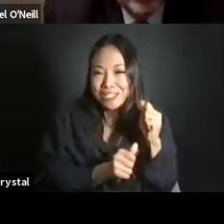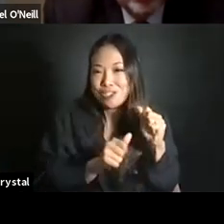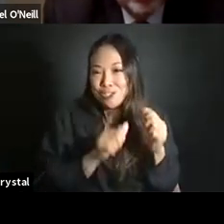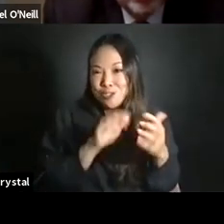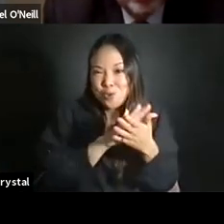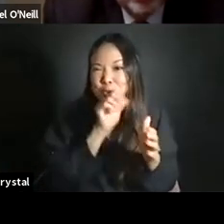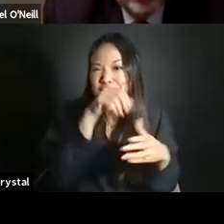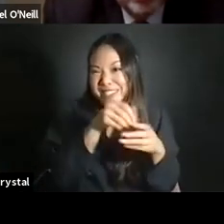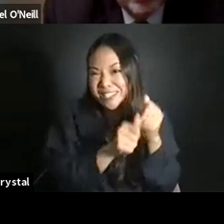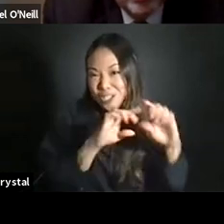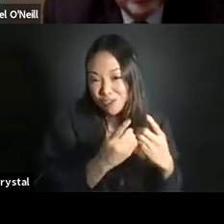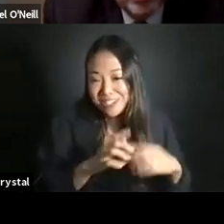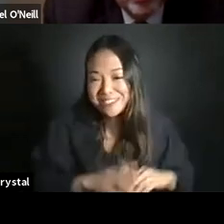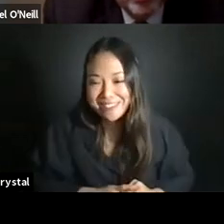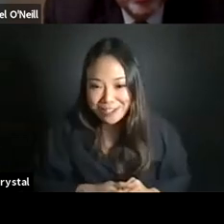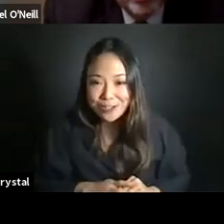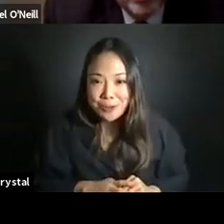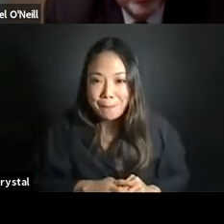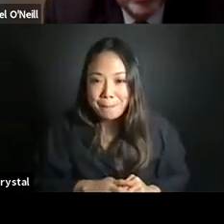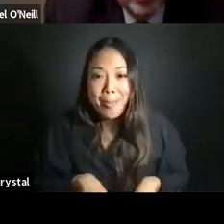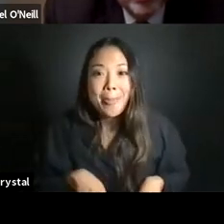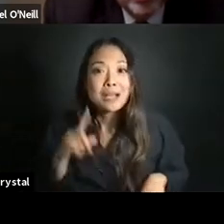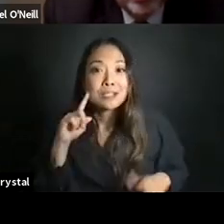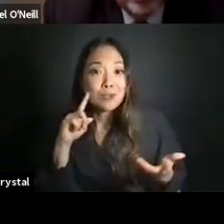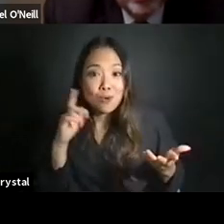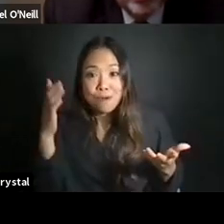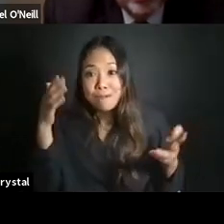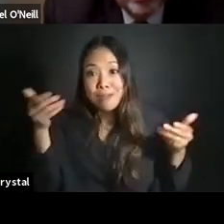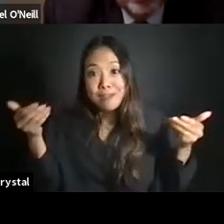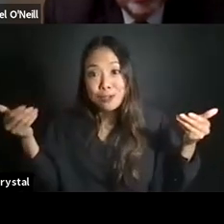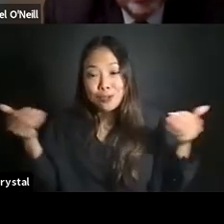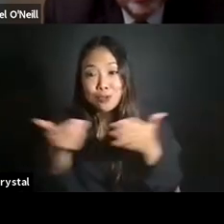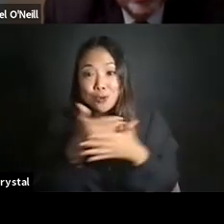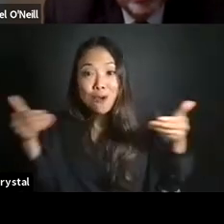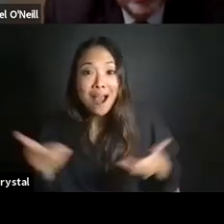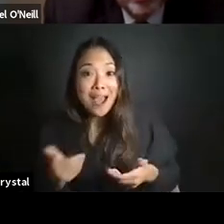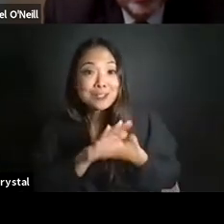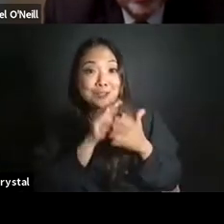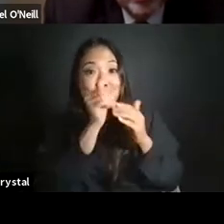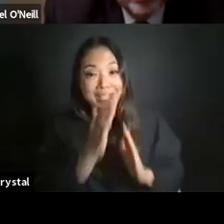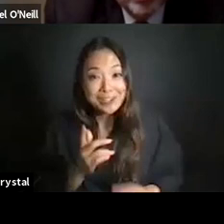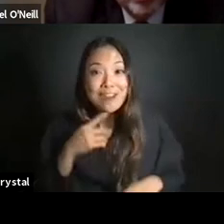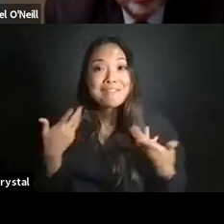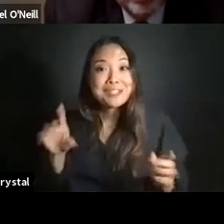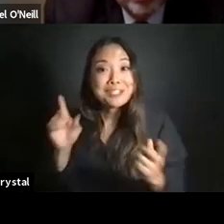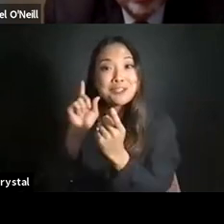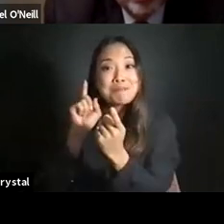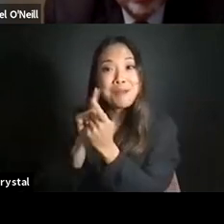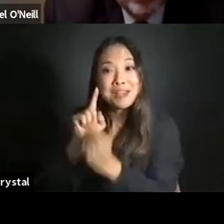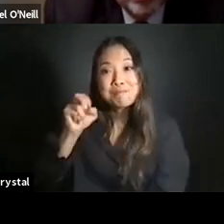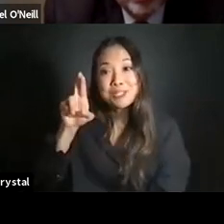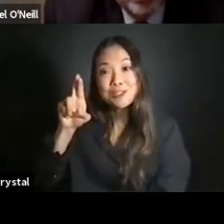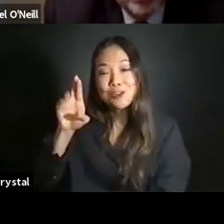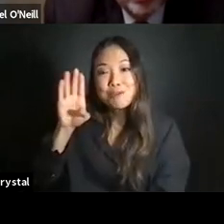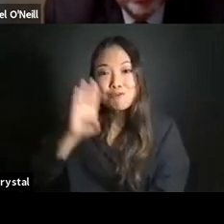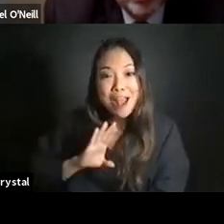hires that we have for school leaders i've had the privilege of meeting two of them so far mr brown and also miss